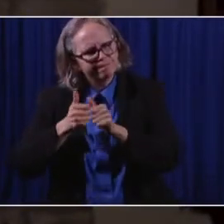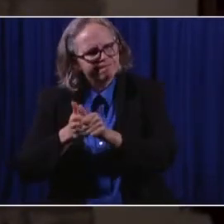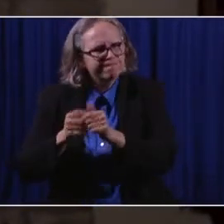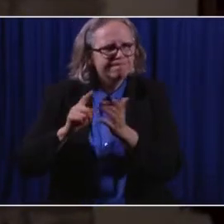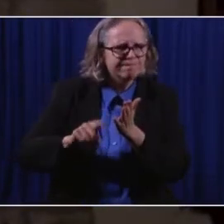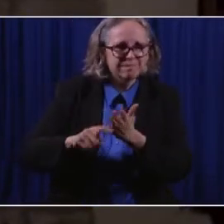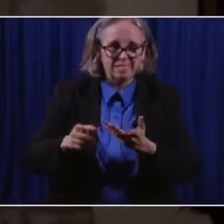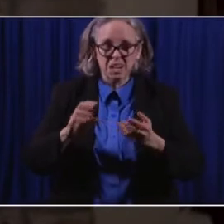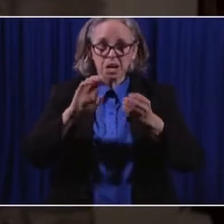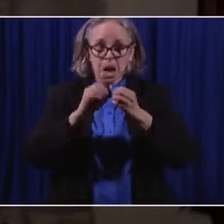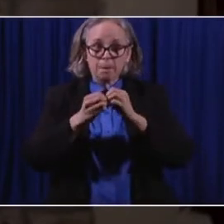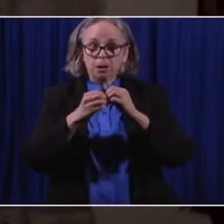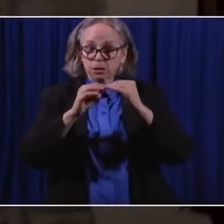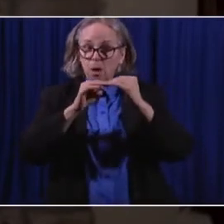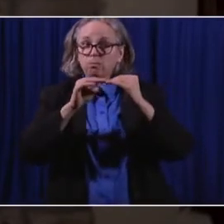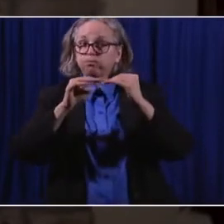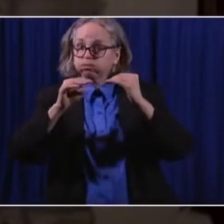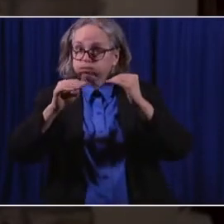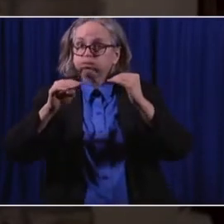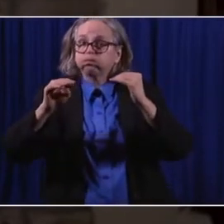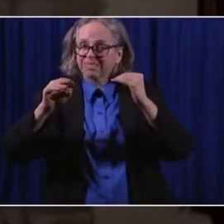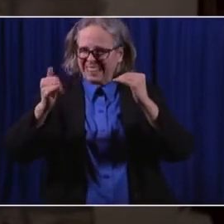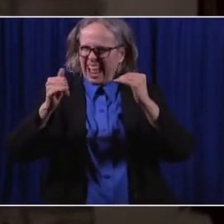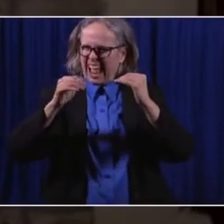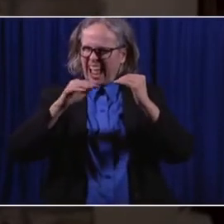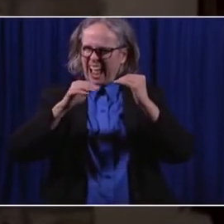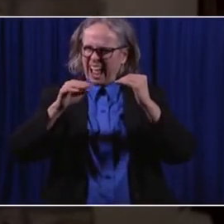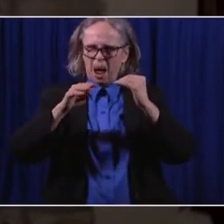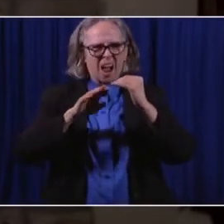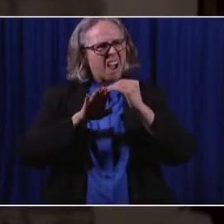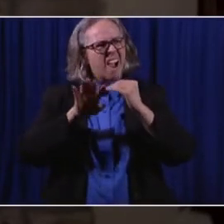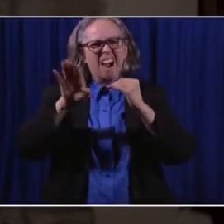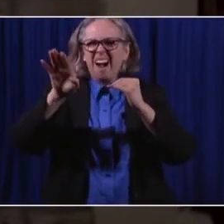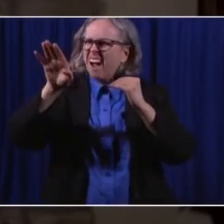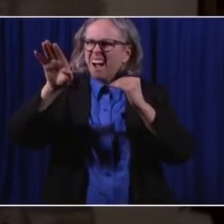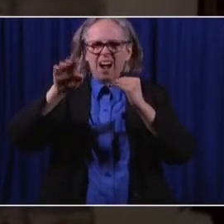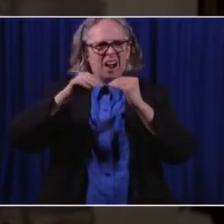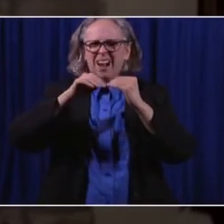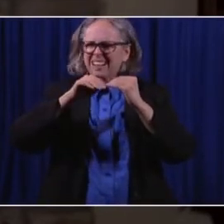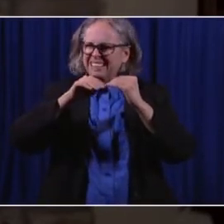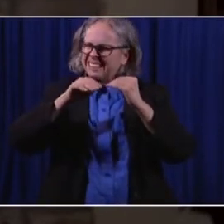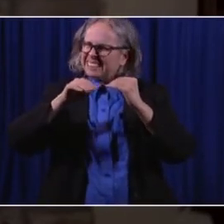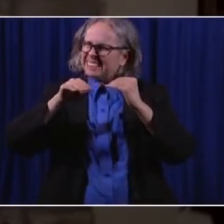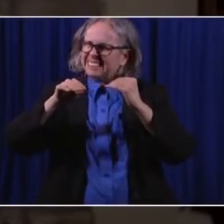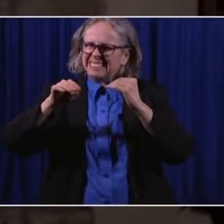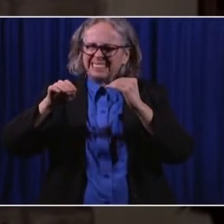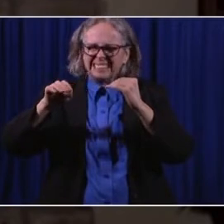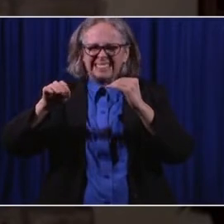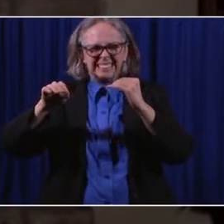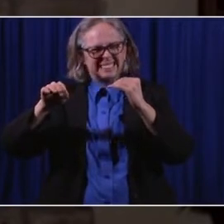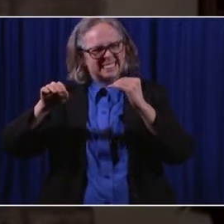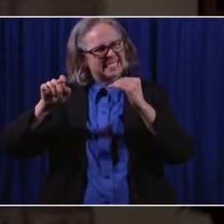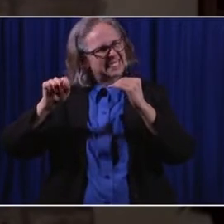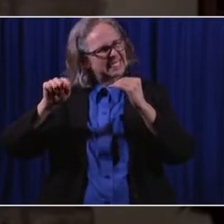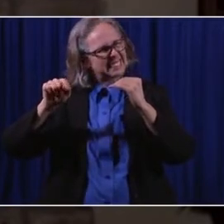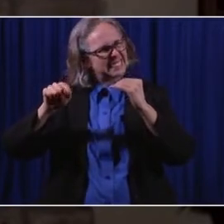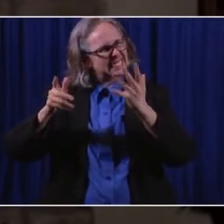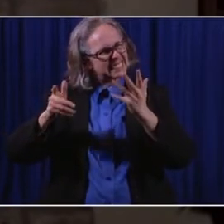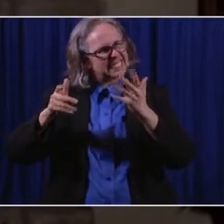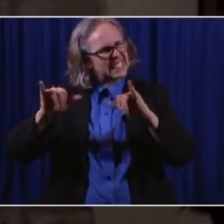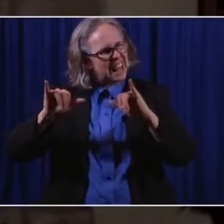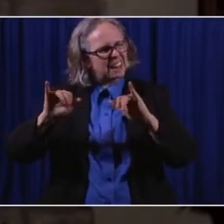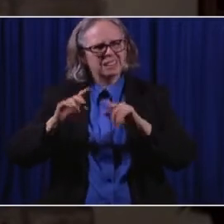that, they're plateaued at a very, very high level. Again, as a reminder, the curfew does not apply